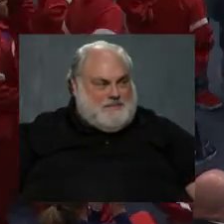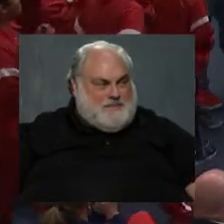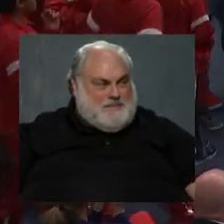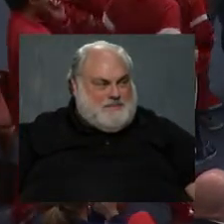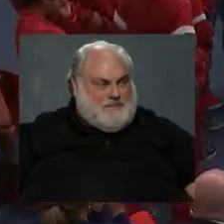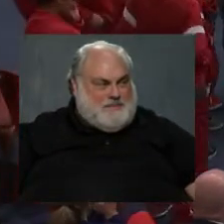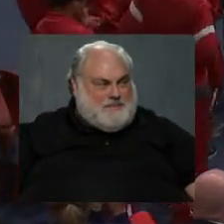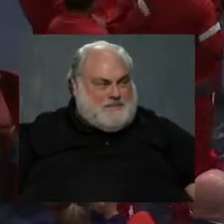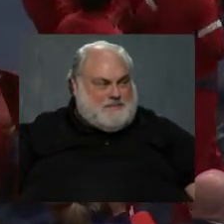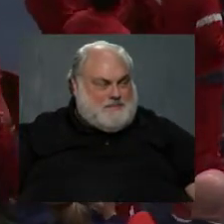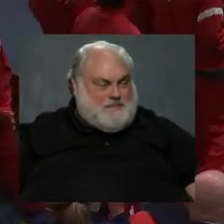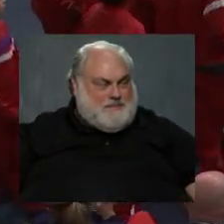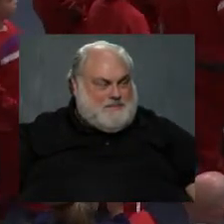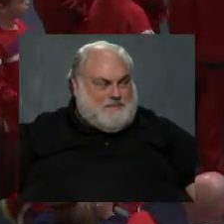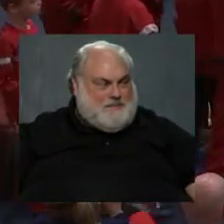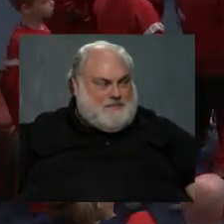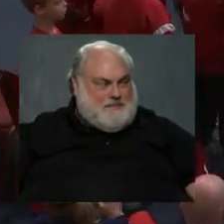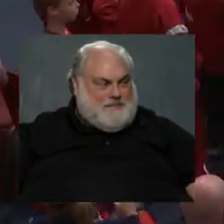we'll do it.